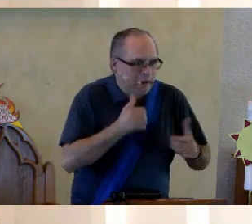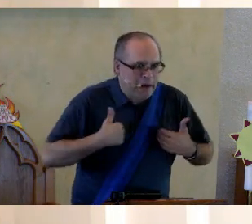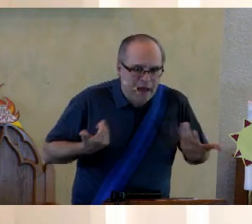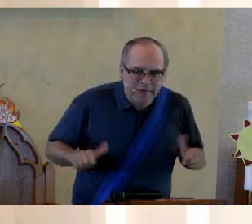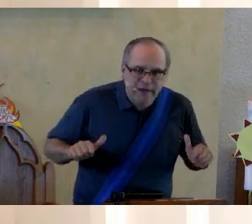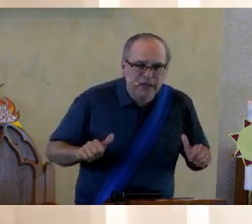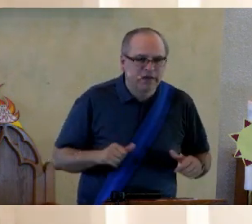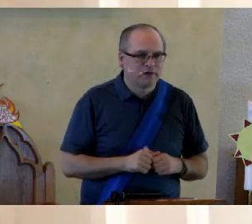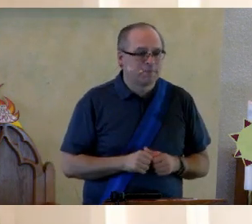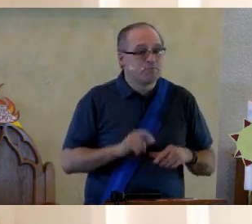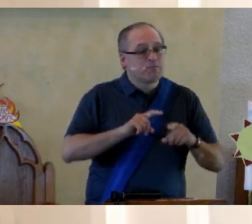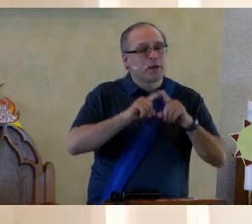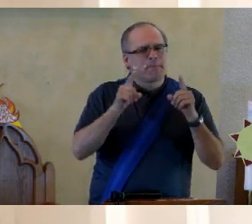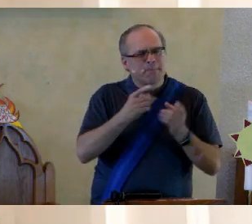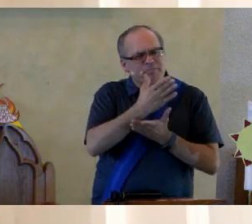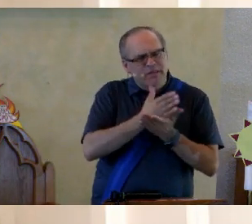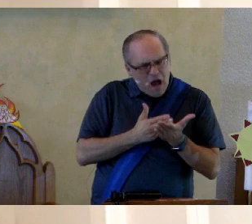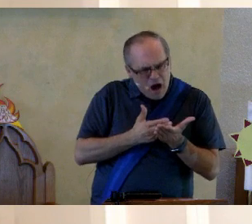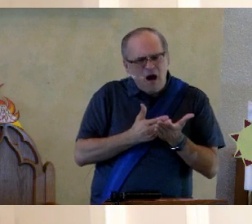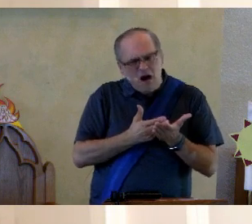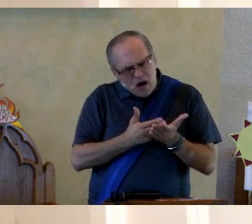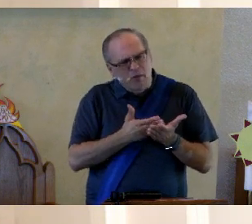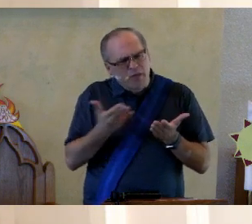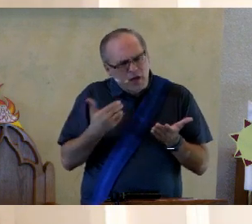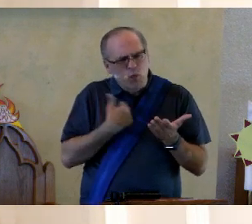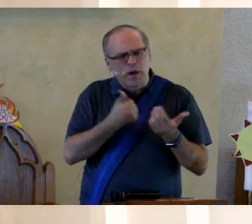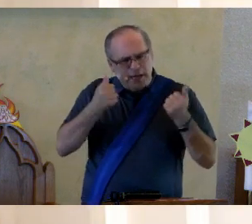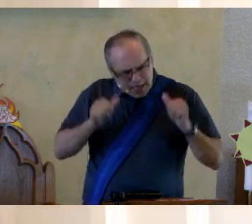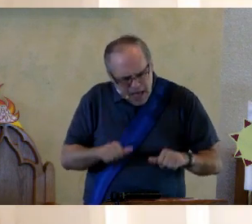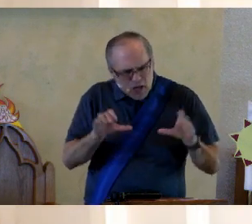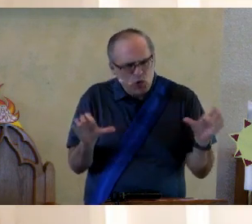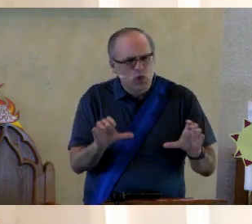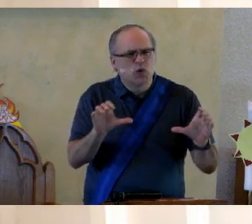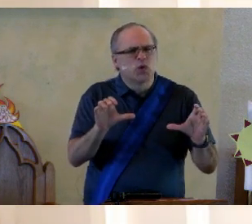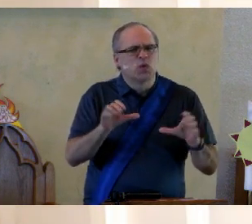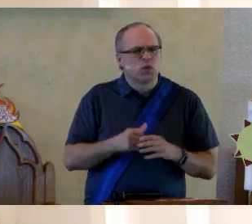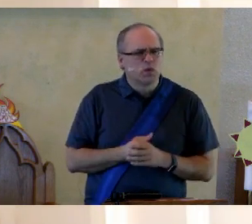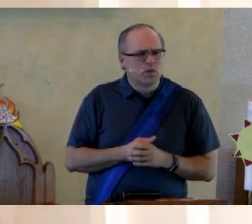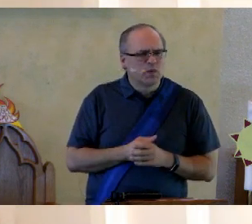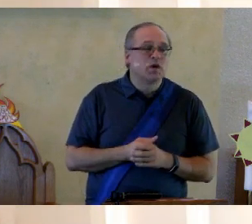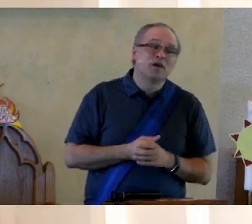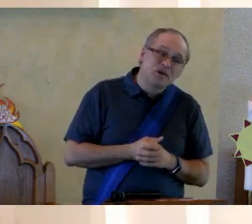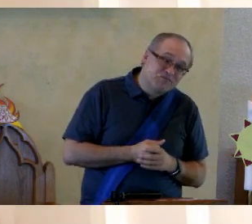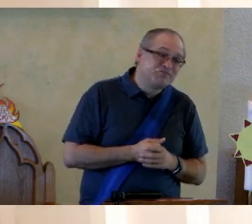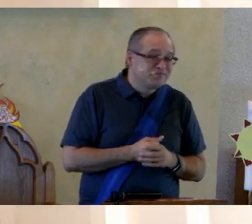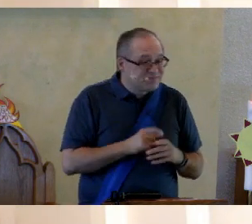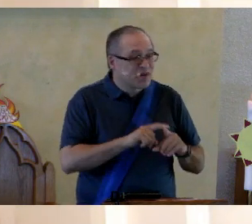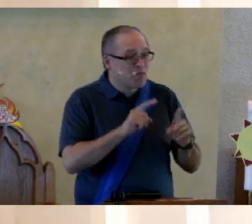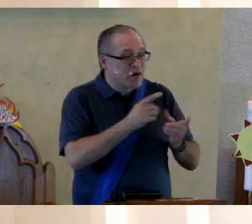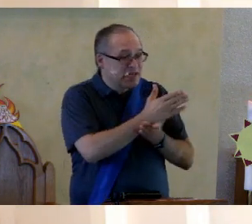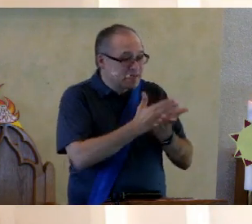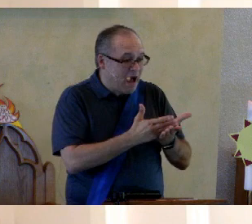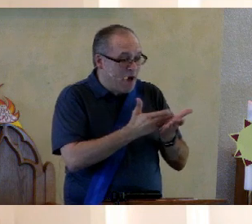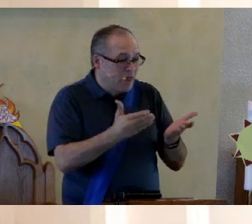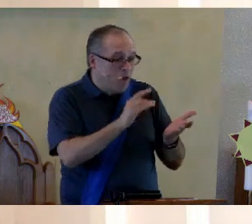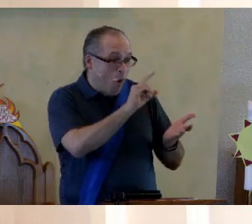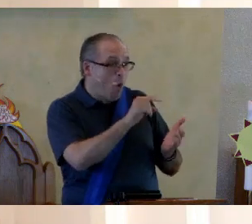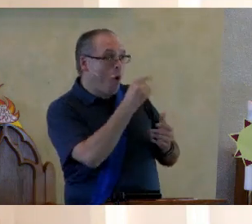even though there are some things that we can do to better our lot, there are some things that only God can